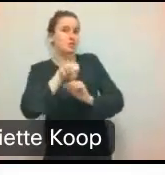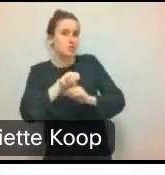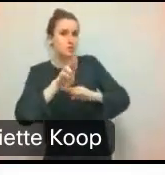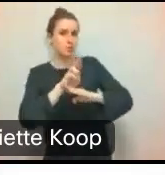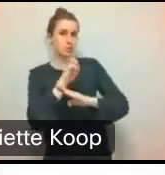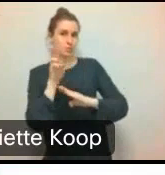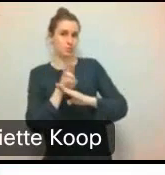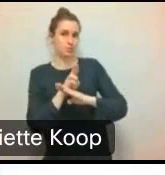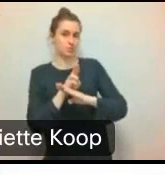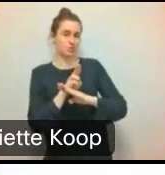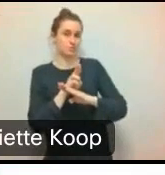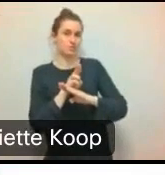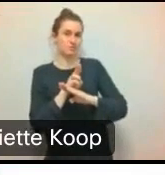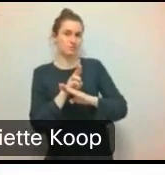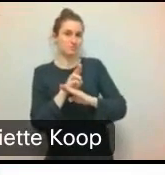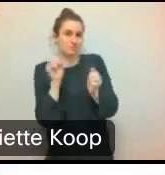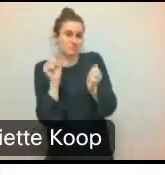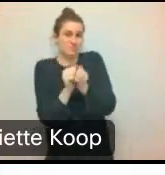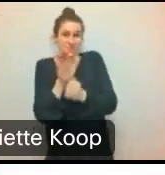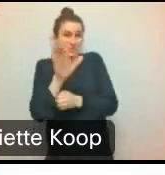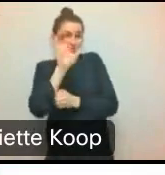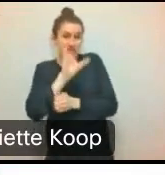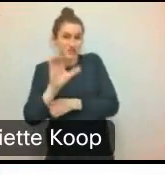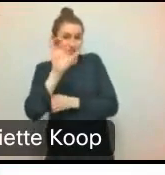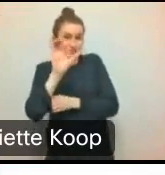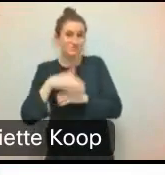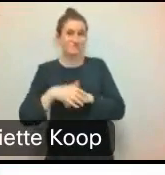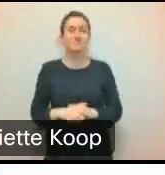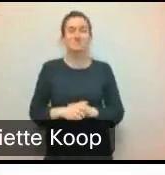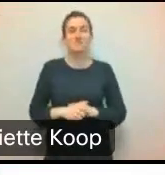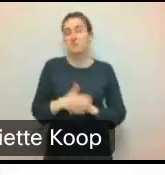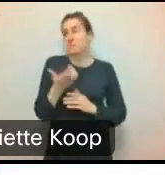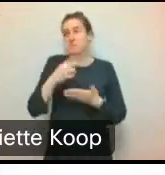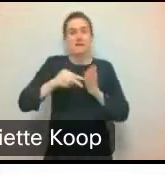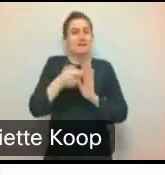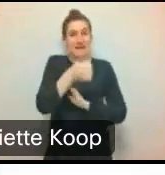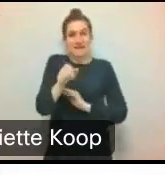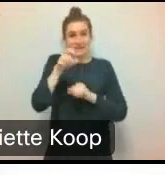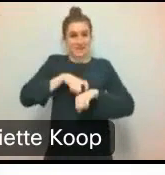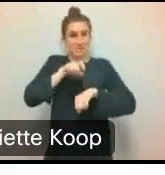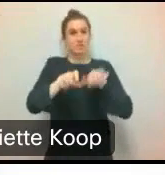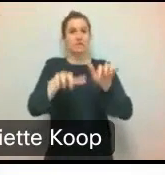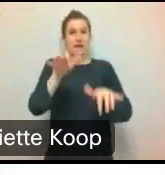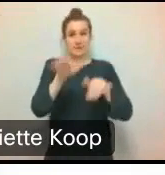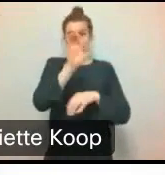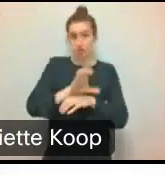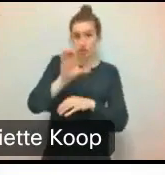The terms that you use in the search box. So it basically whatever you put in gets reflected back.